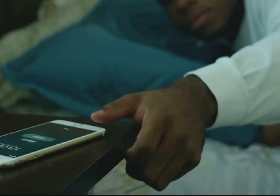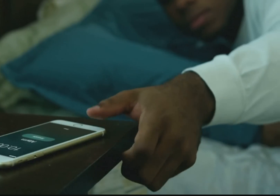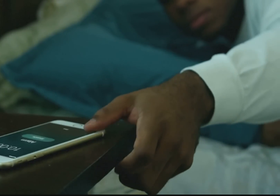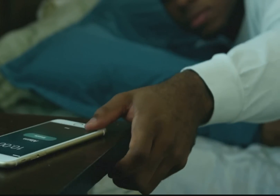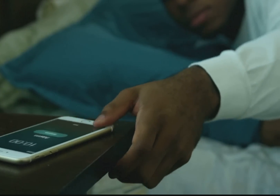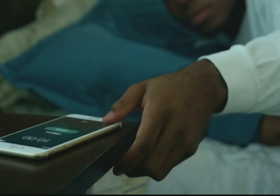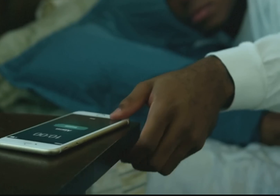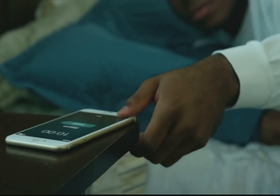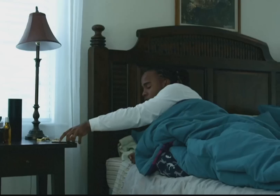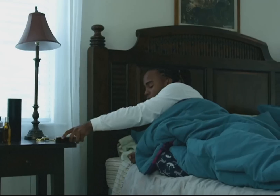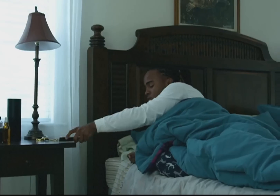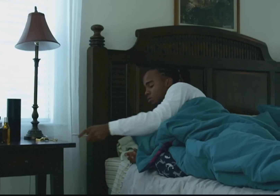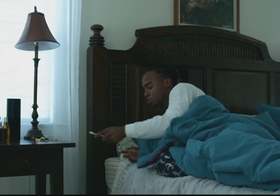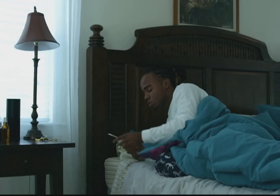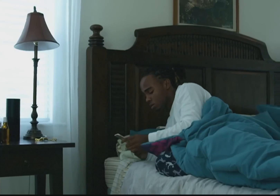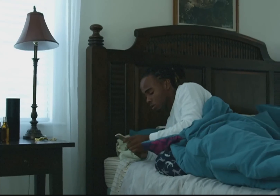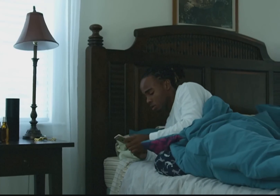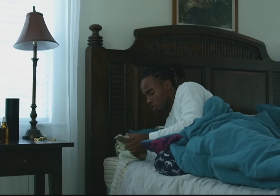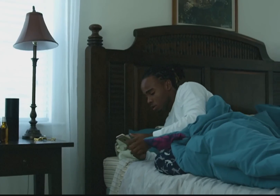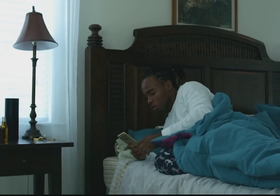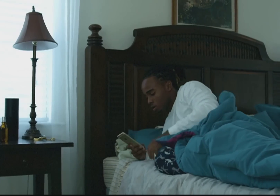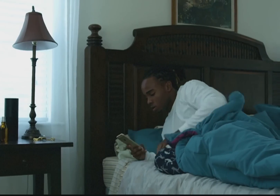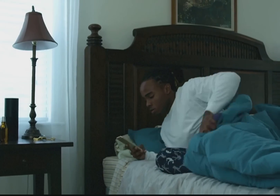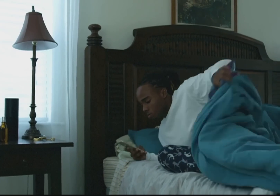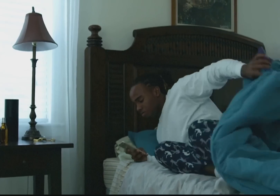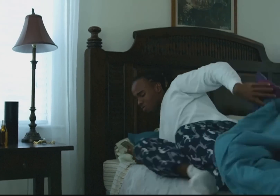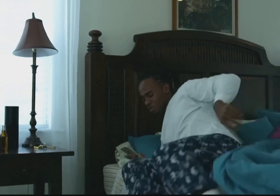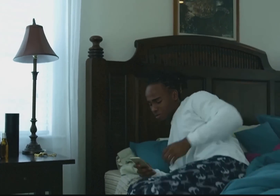Every day you wake up with the world in the palm of your hand.